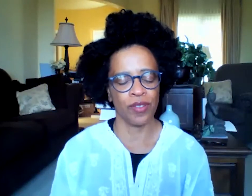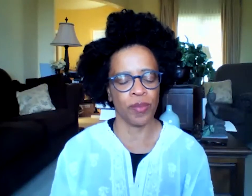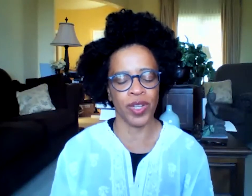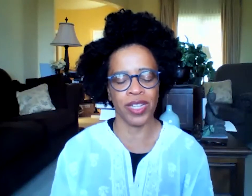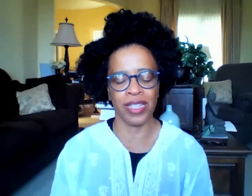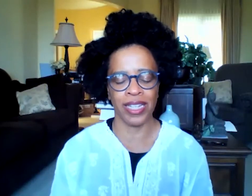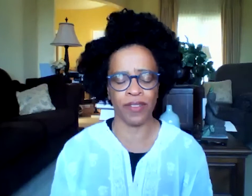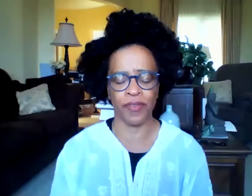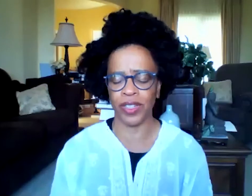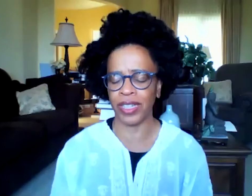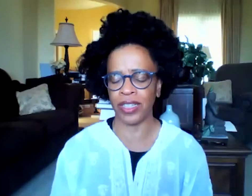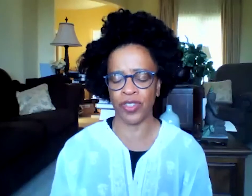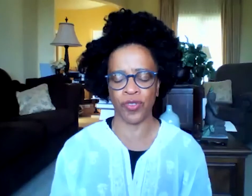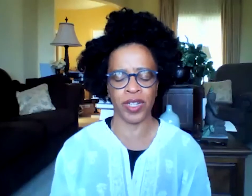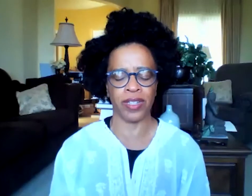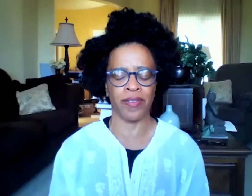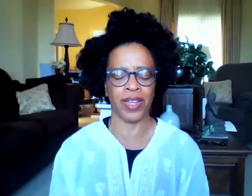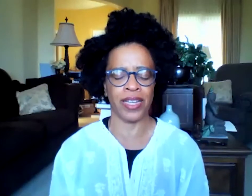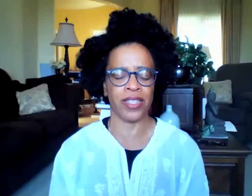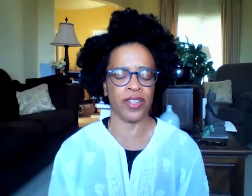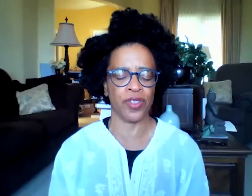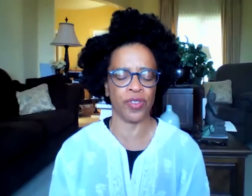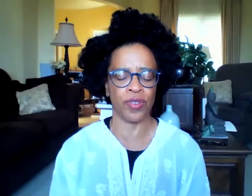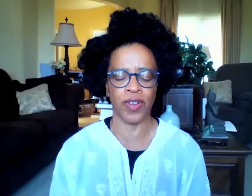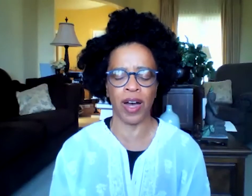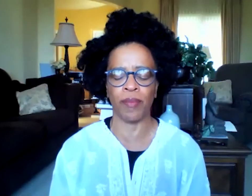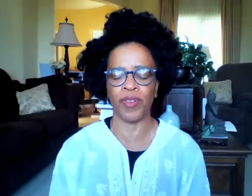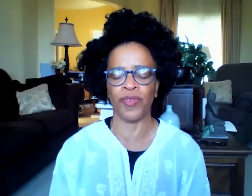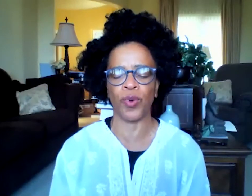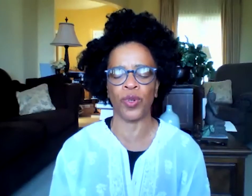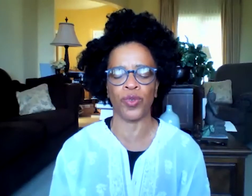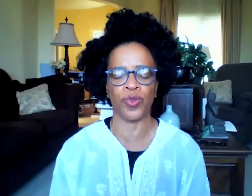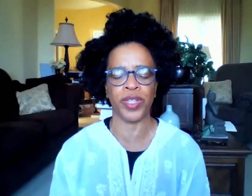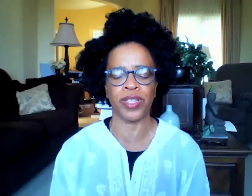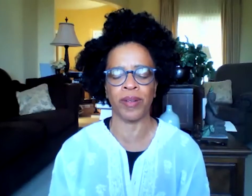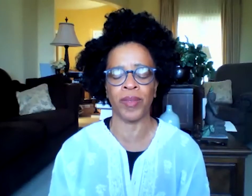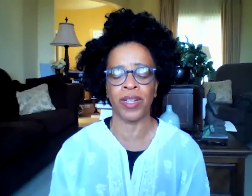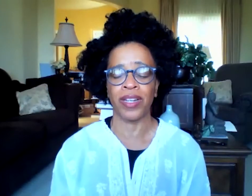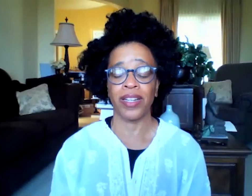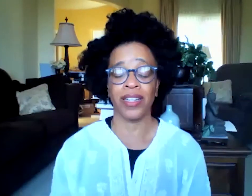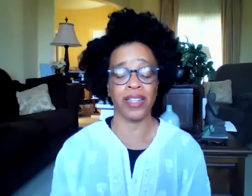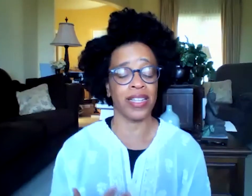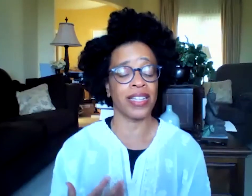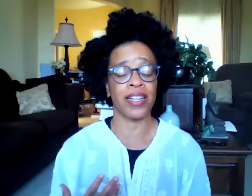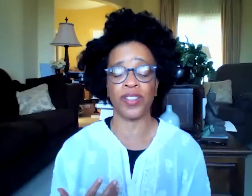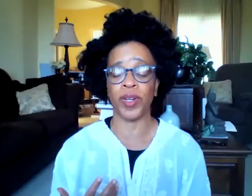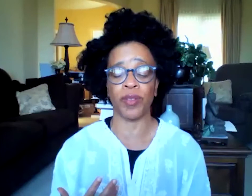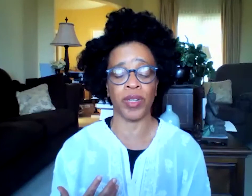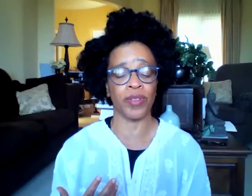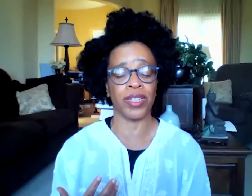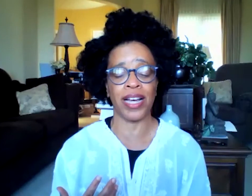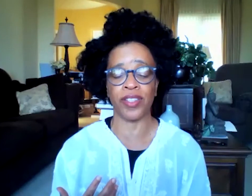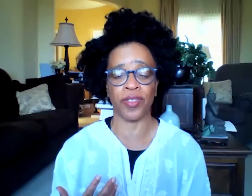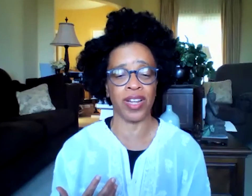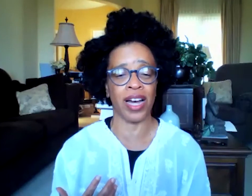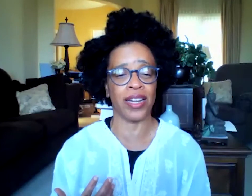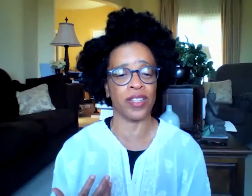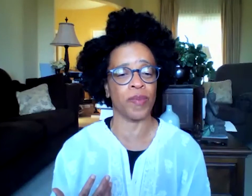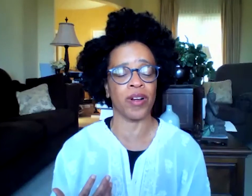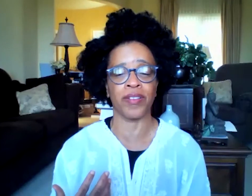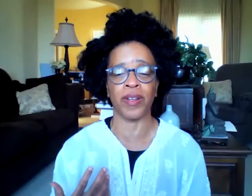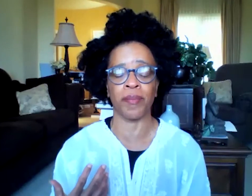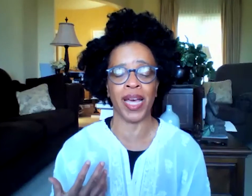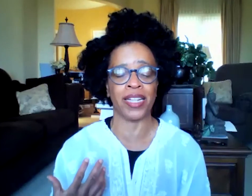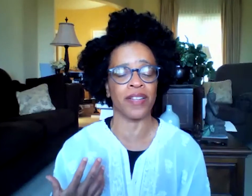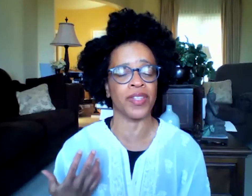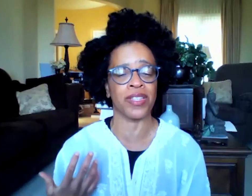And as we breathe in, feeling the strength of ancestors who've gone before, whose wisdom is in us, whether we realize it or not, is